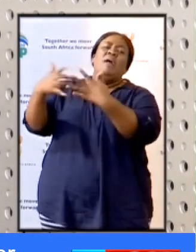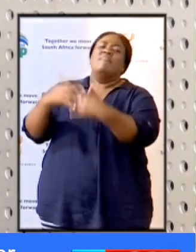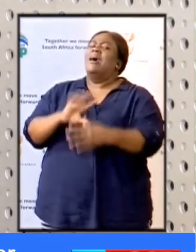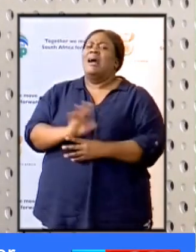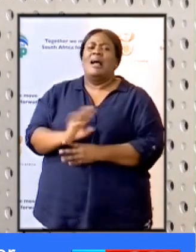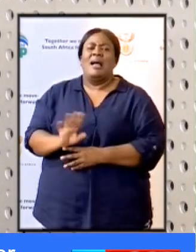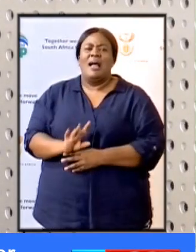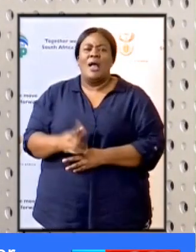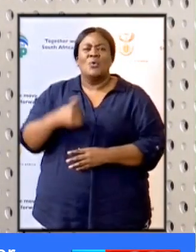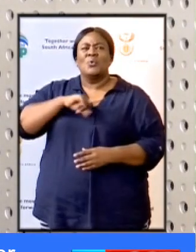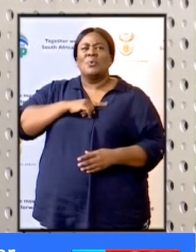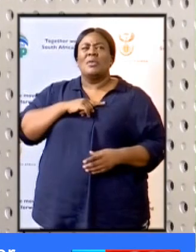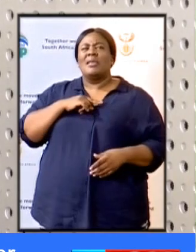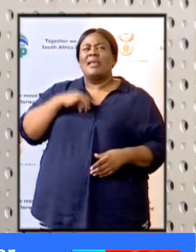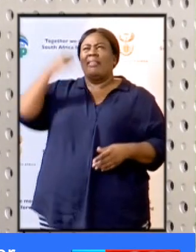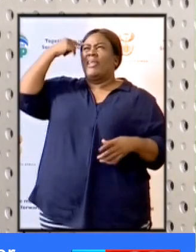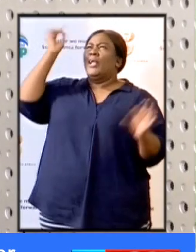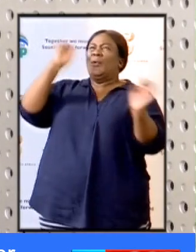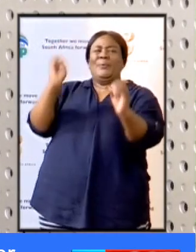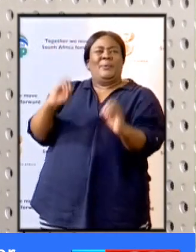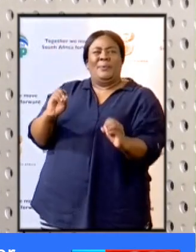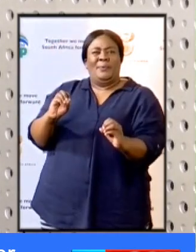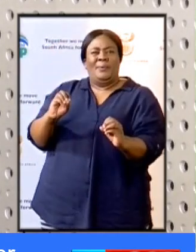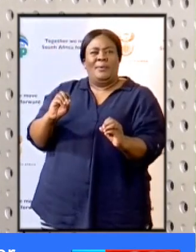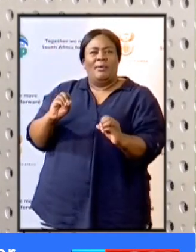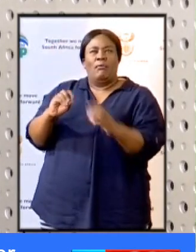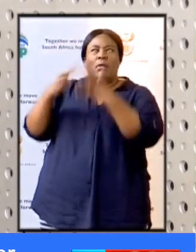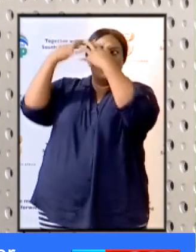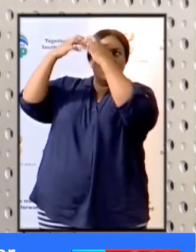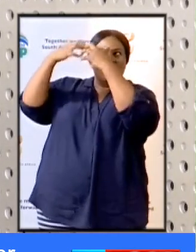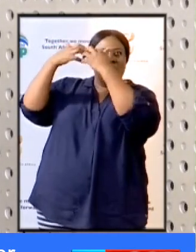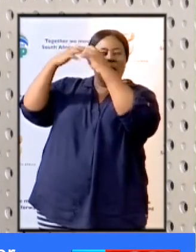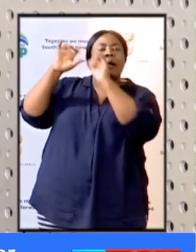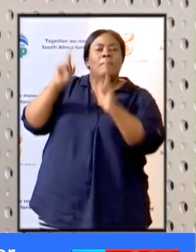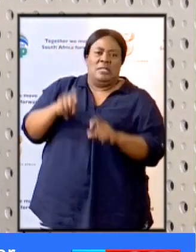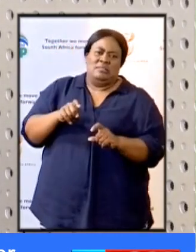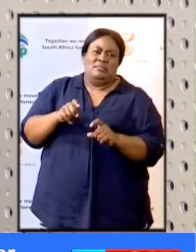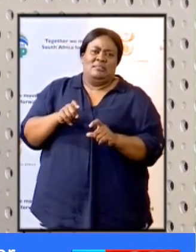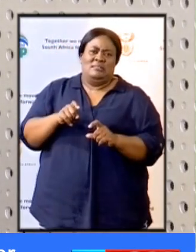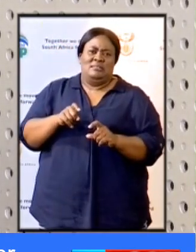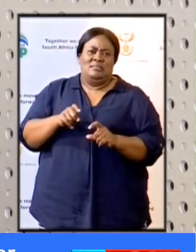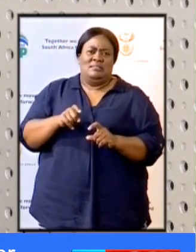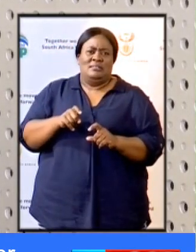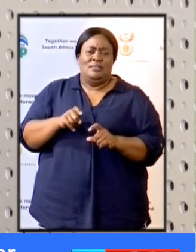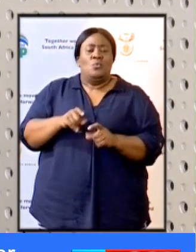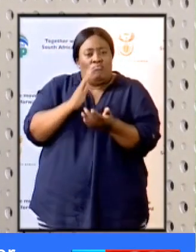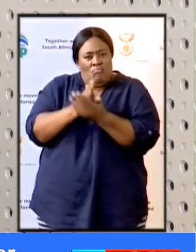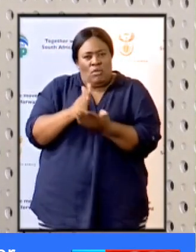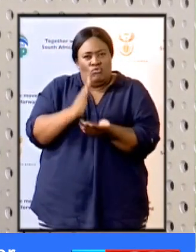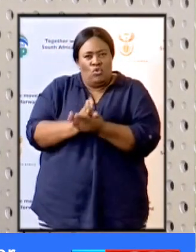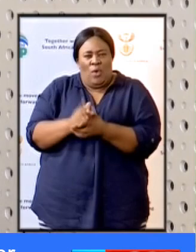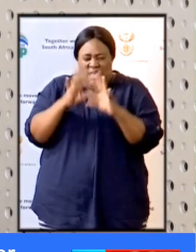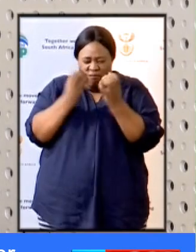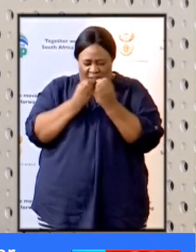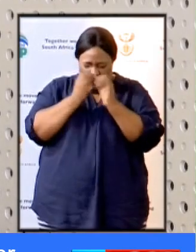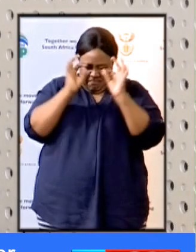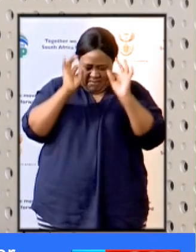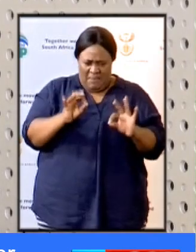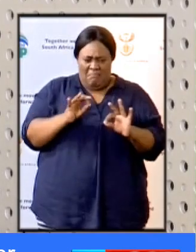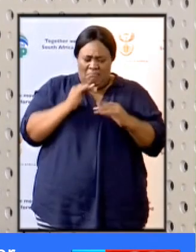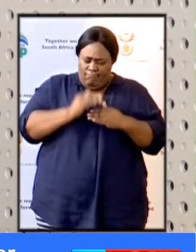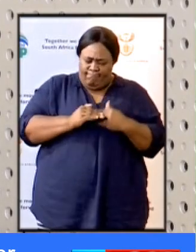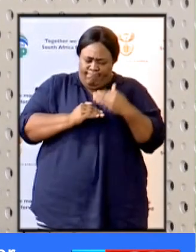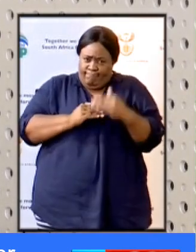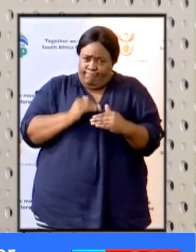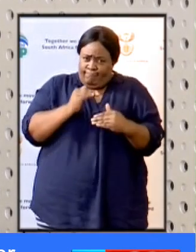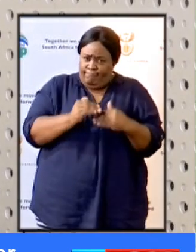hloka kelelo re tla yetsa ka makgethe a makalo a tla etsang hore ho ska ba le tsietsi dikolong tsa rona so ke batla